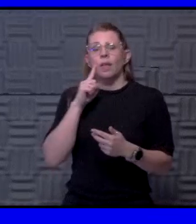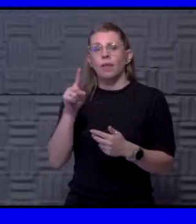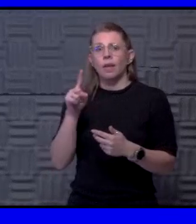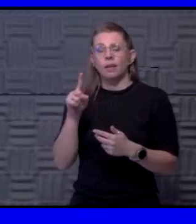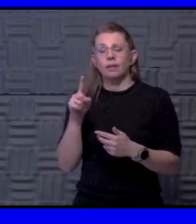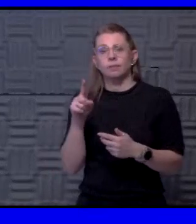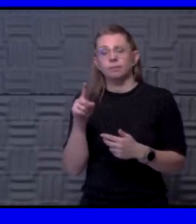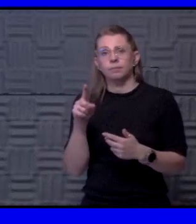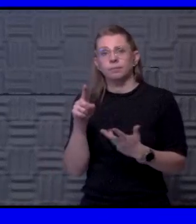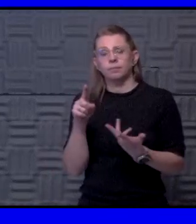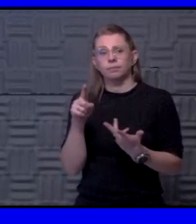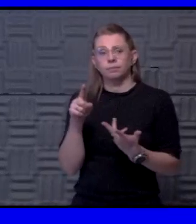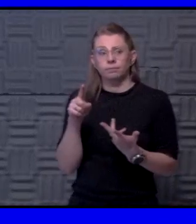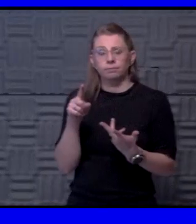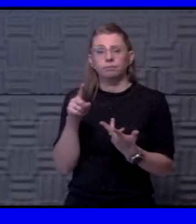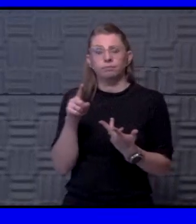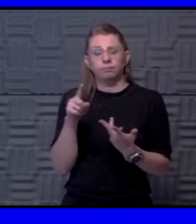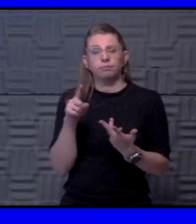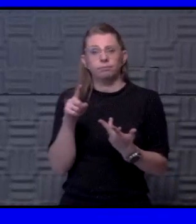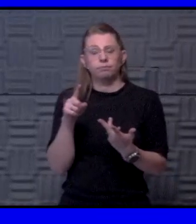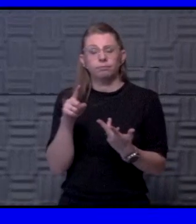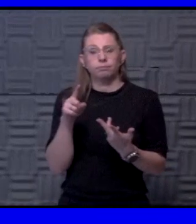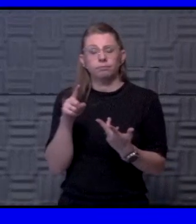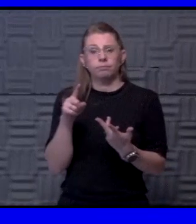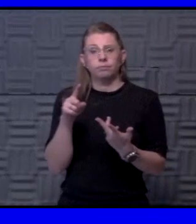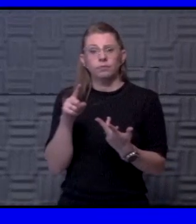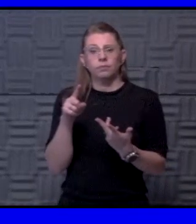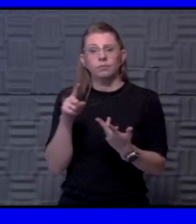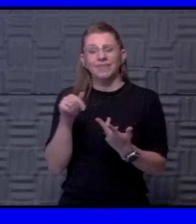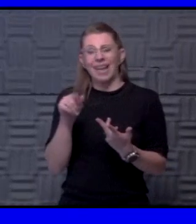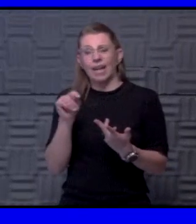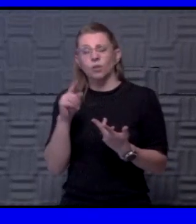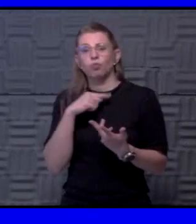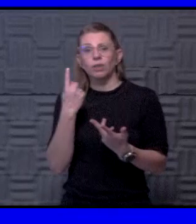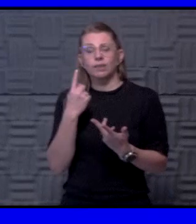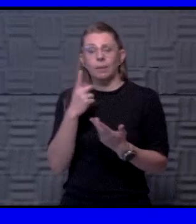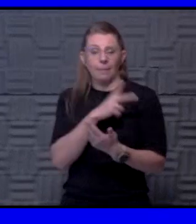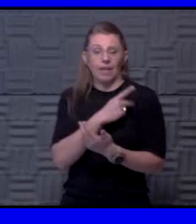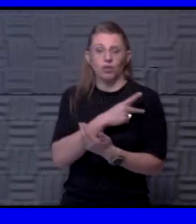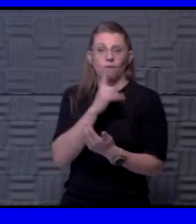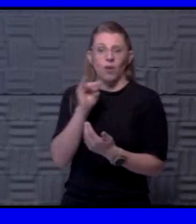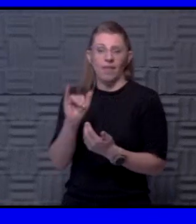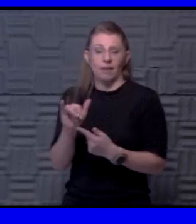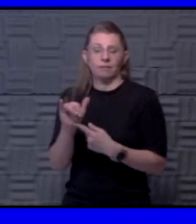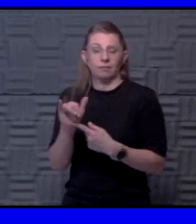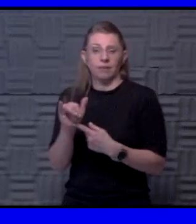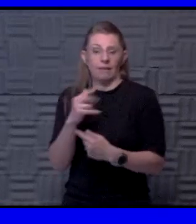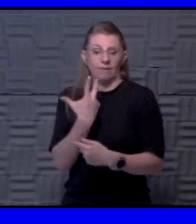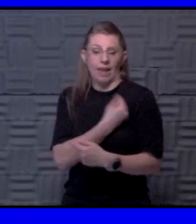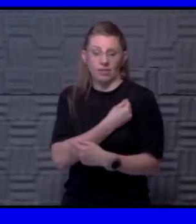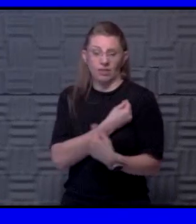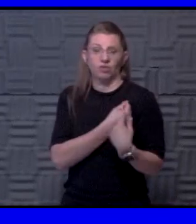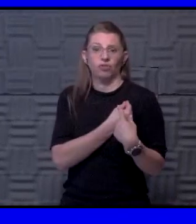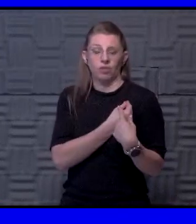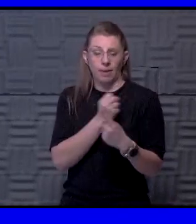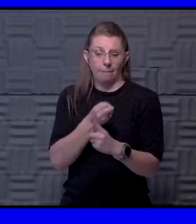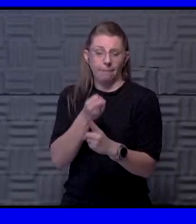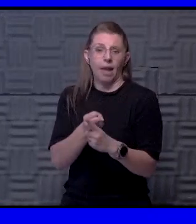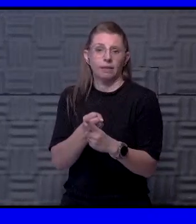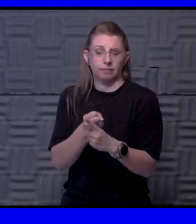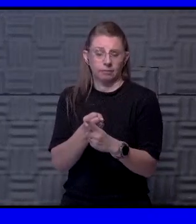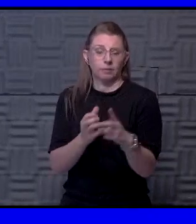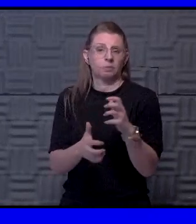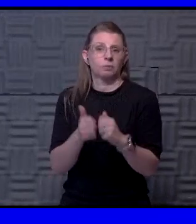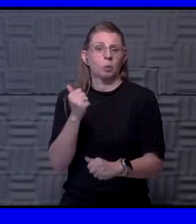Certainly for our most at-risk patients in the nursing home, we saw that the vaccinations had a large impact. Now,